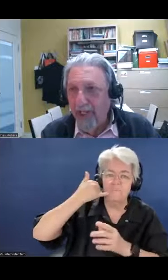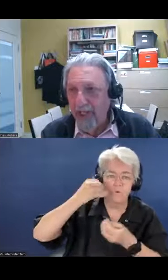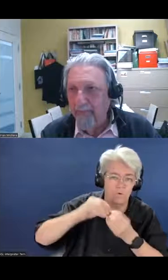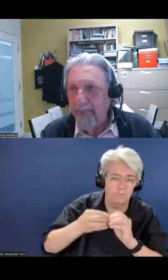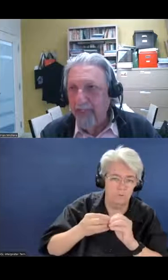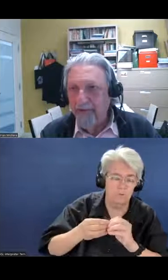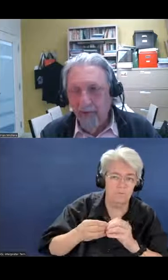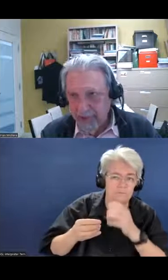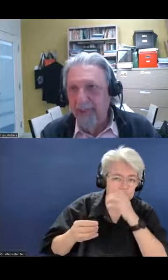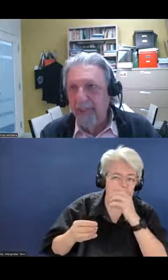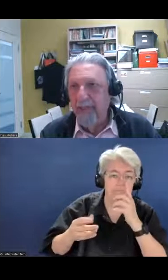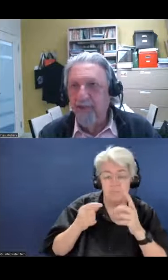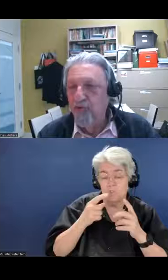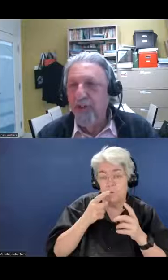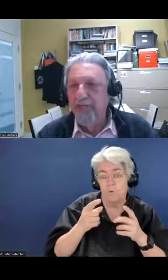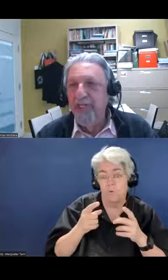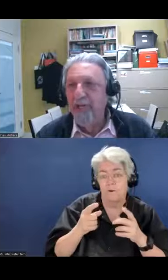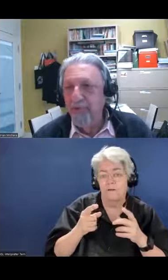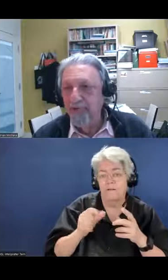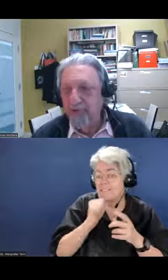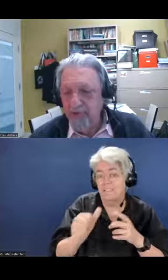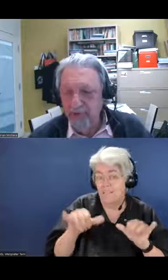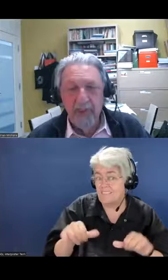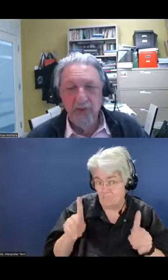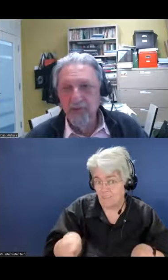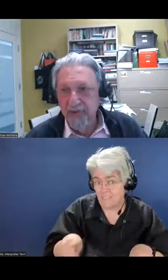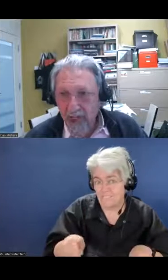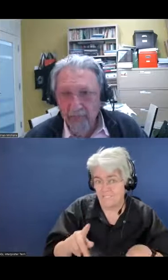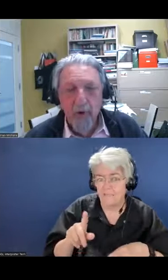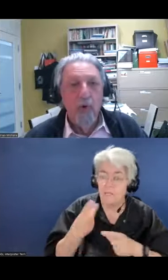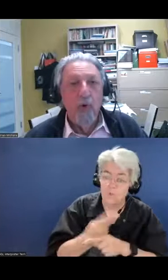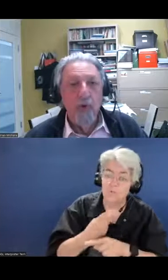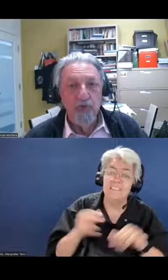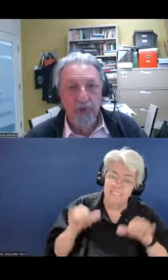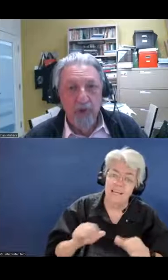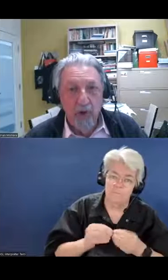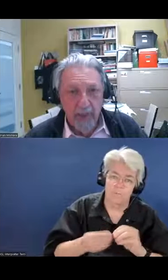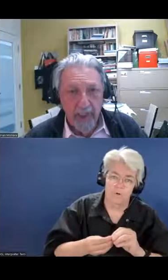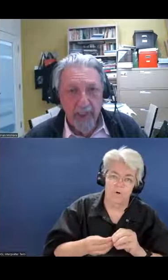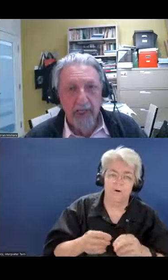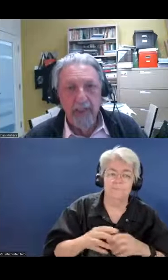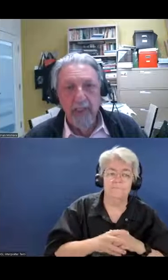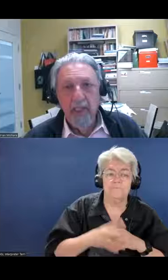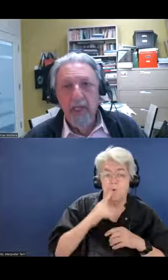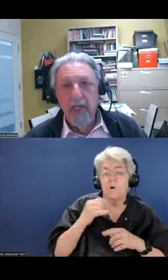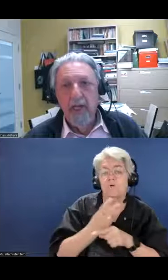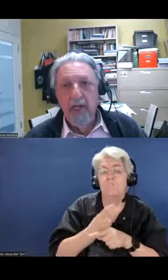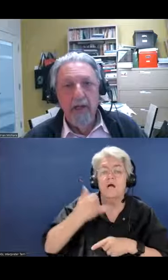the time. So it's not the same person. It's just they're using Skype or using a calling